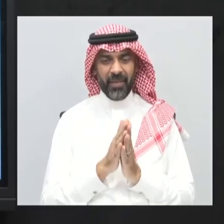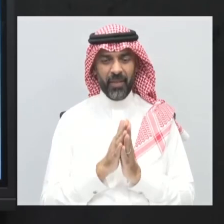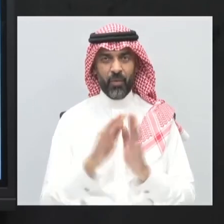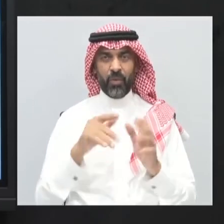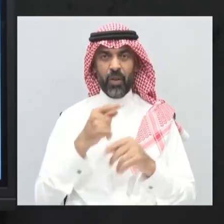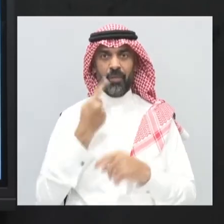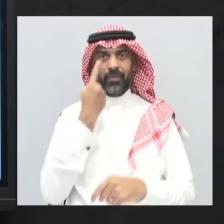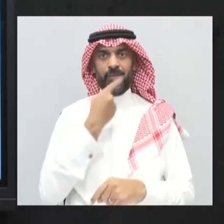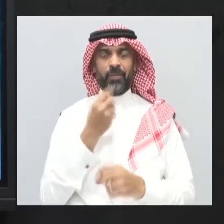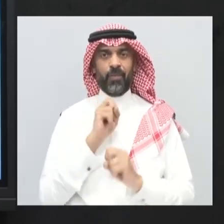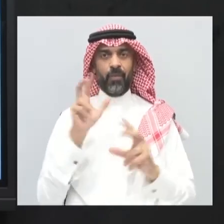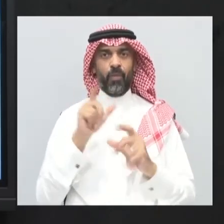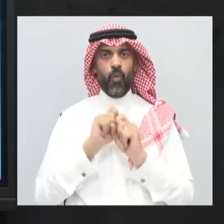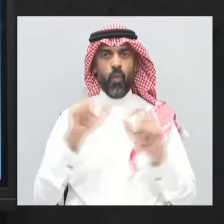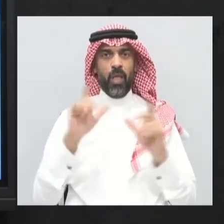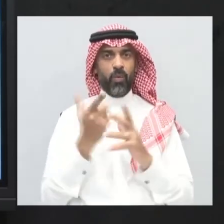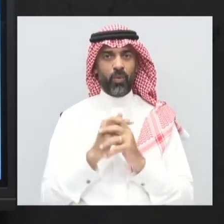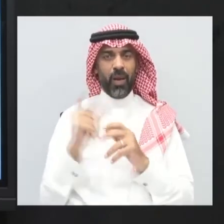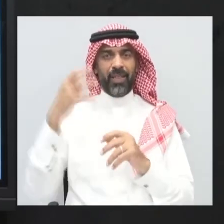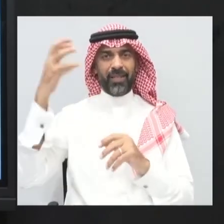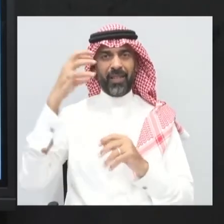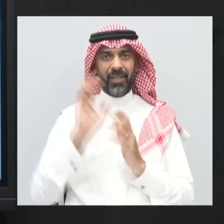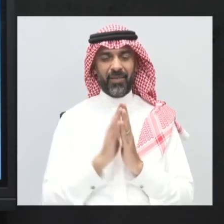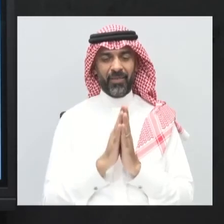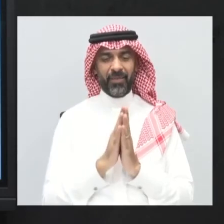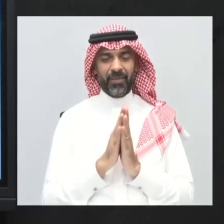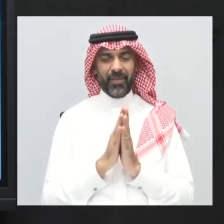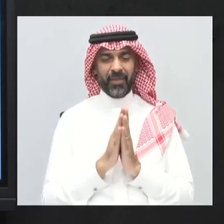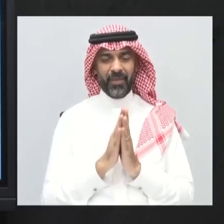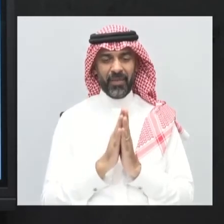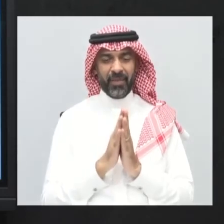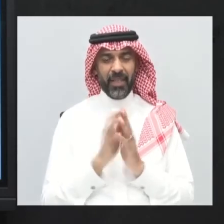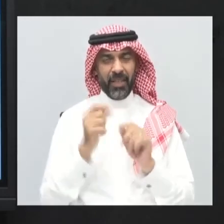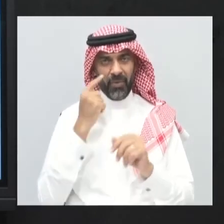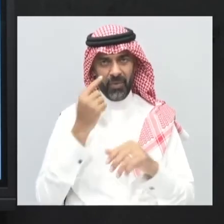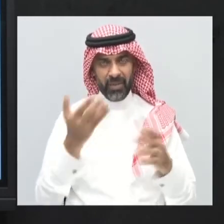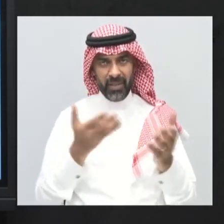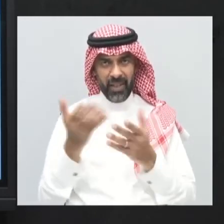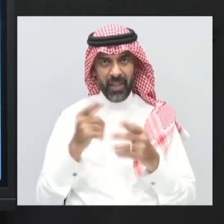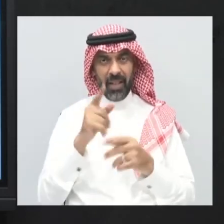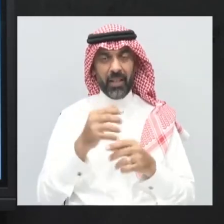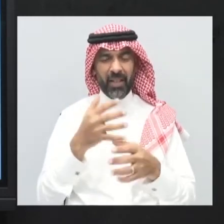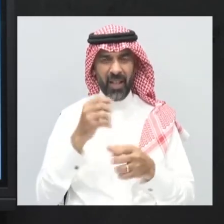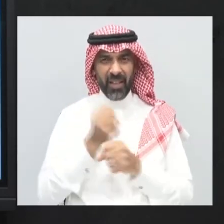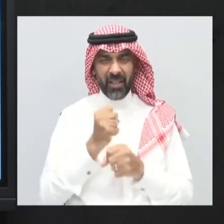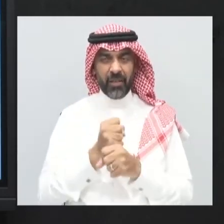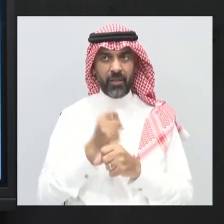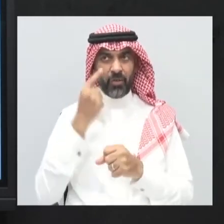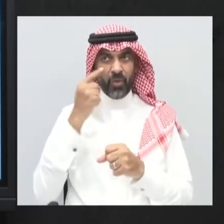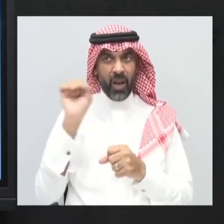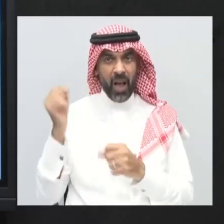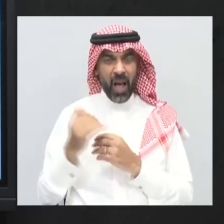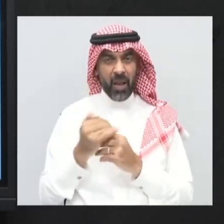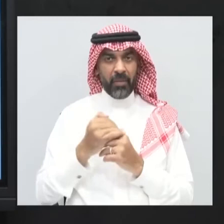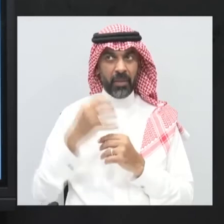sun? It's sunny. There you go. So now we're going to listen to the chant and then do the movements. If it's sunny, show